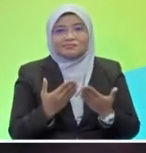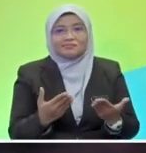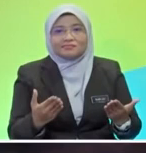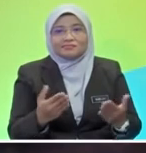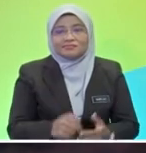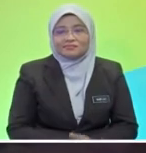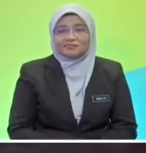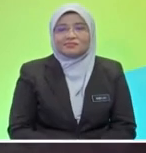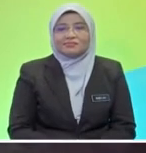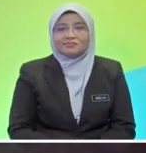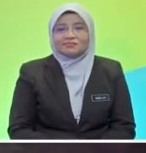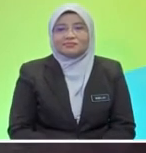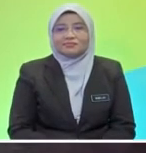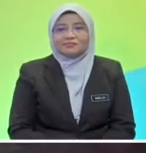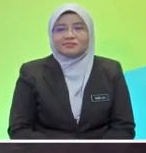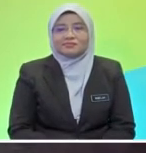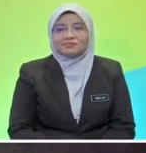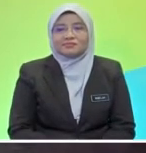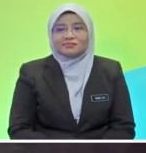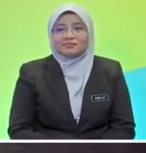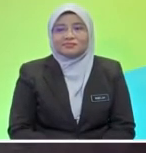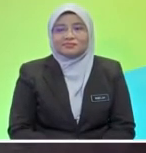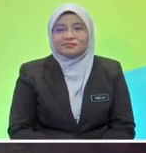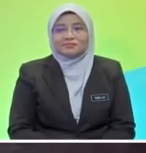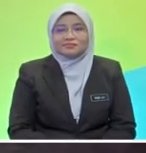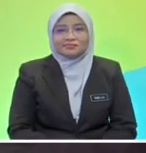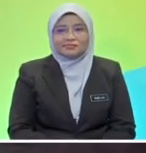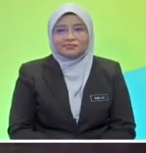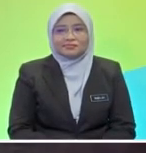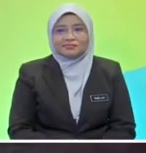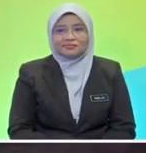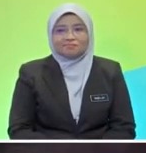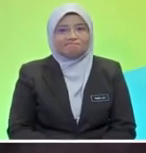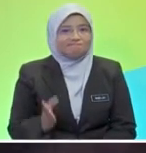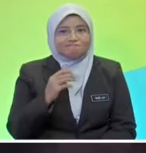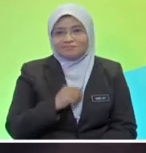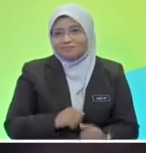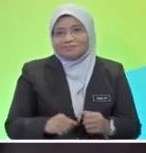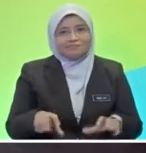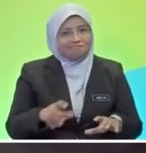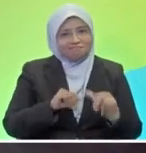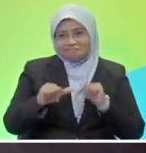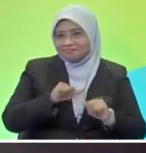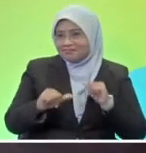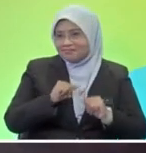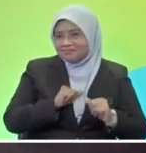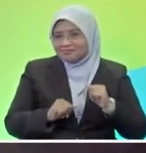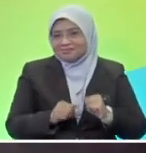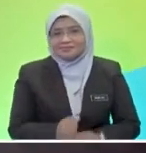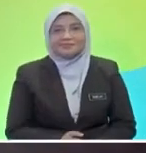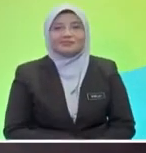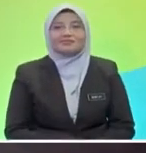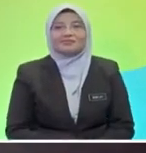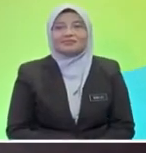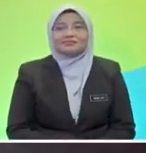we still be playing this game again, the dice game? So let's do it together. All right, teacher, let's go. Let's play. Yay. Okay, let